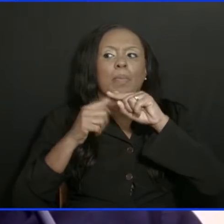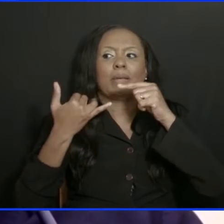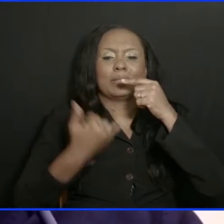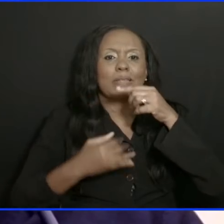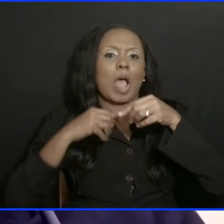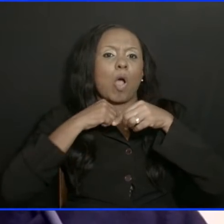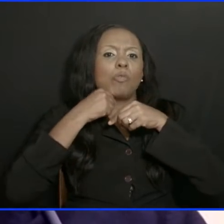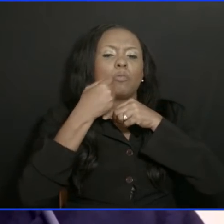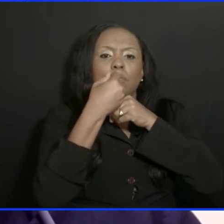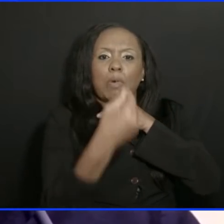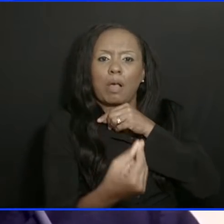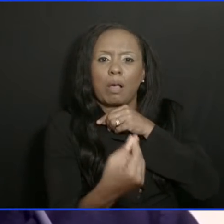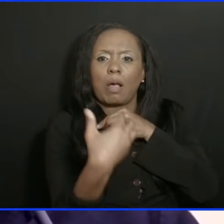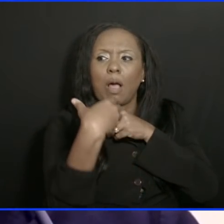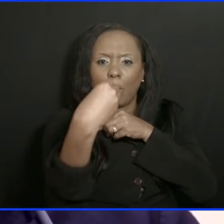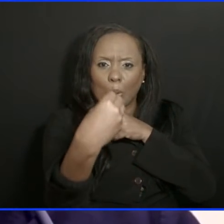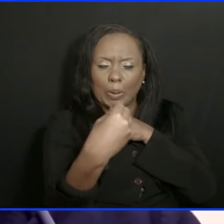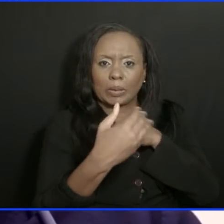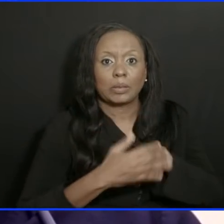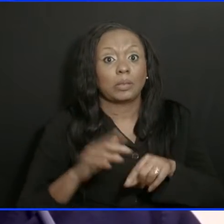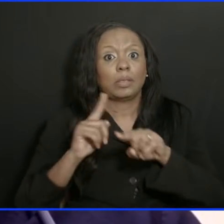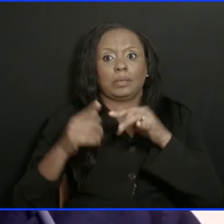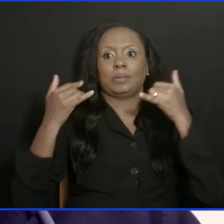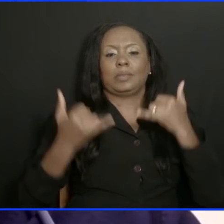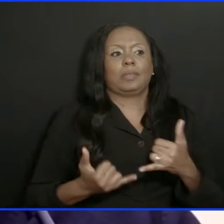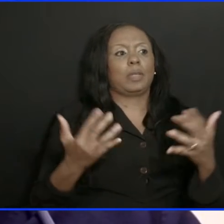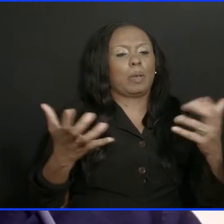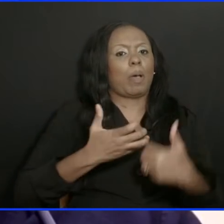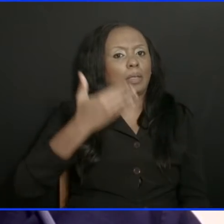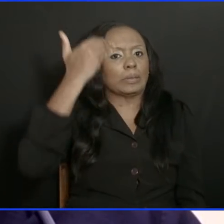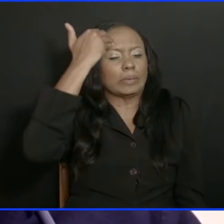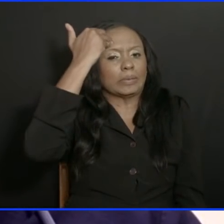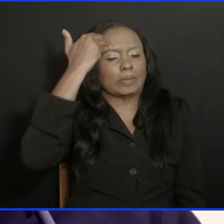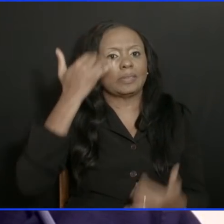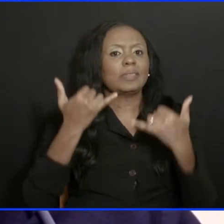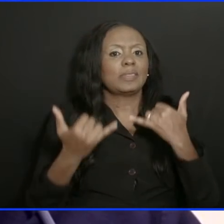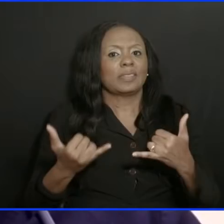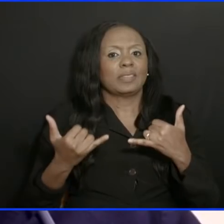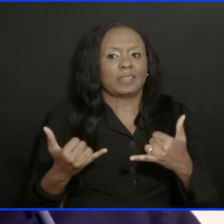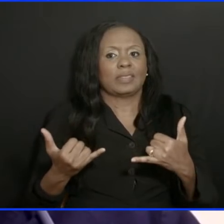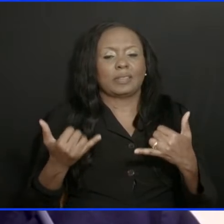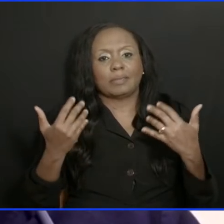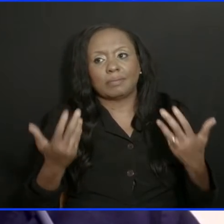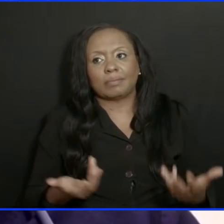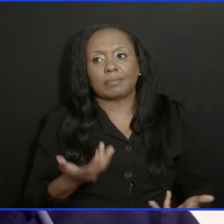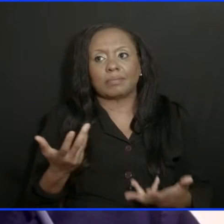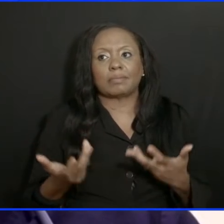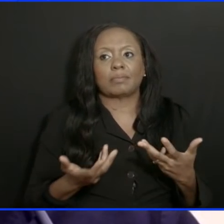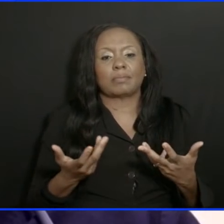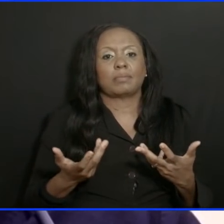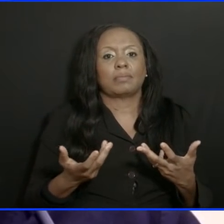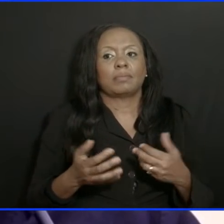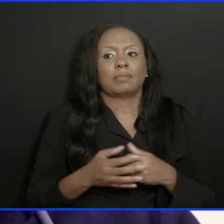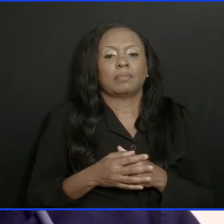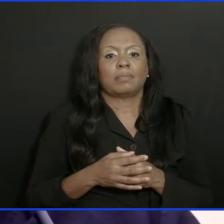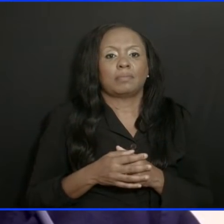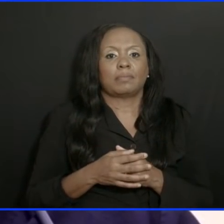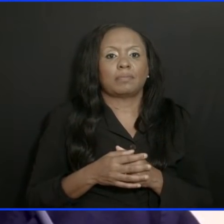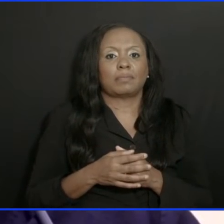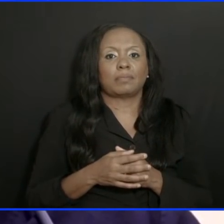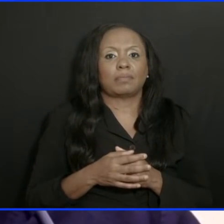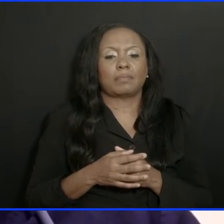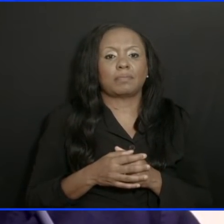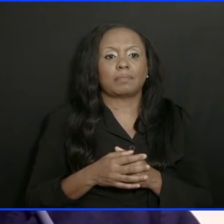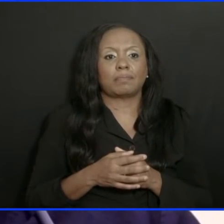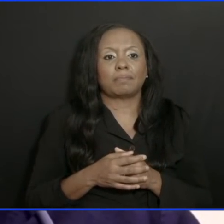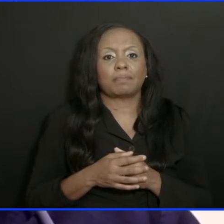But to also make you aware today that unfortunately today we